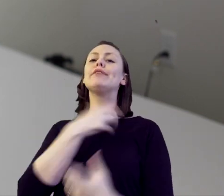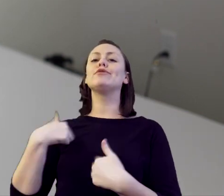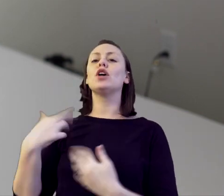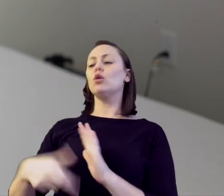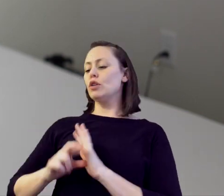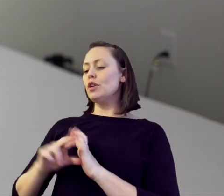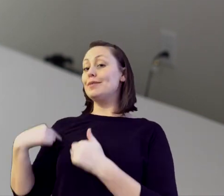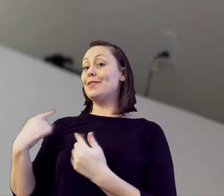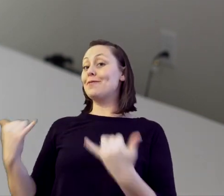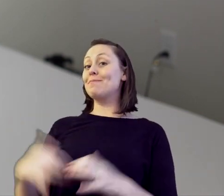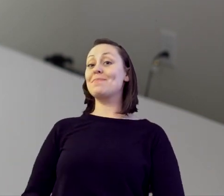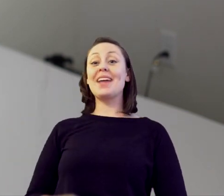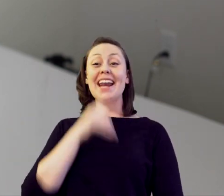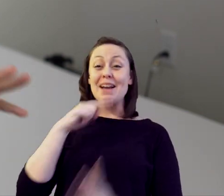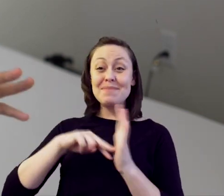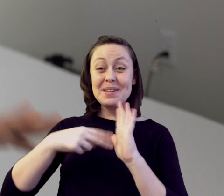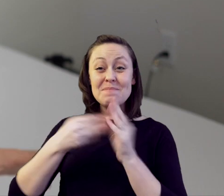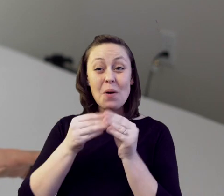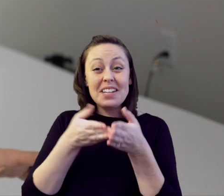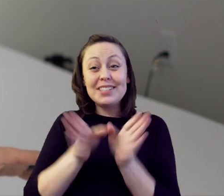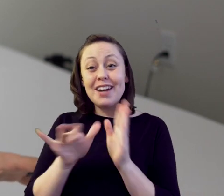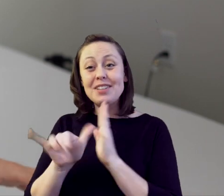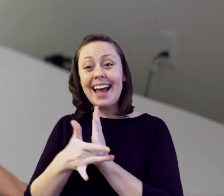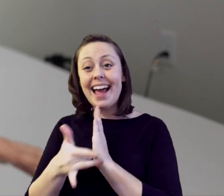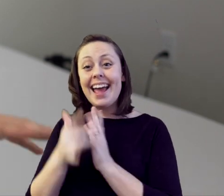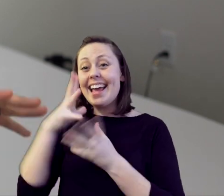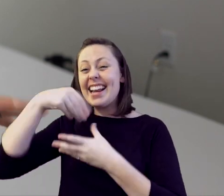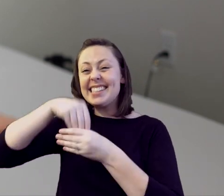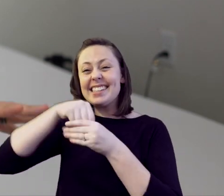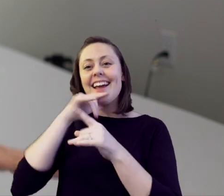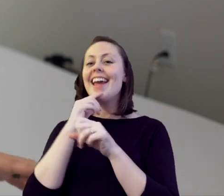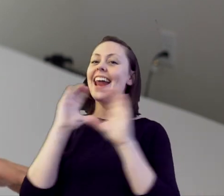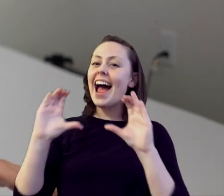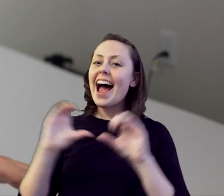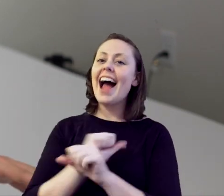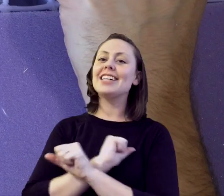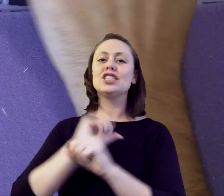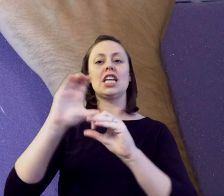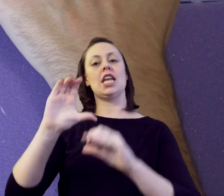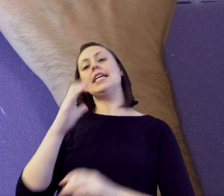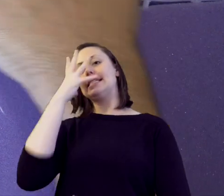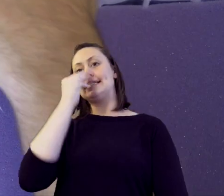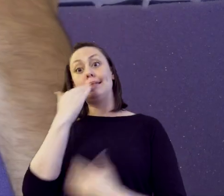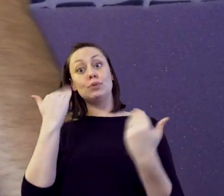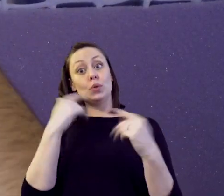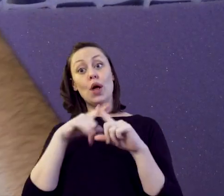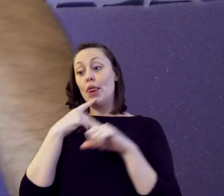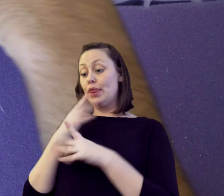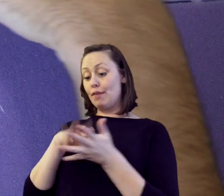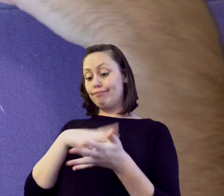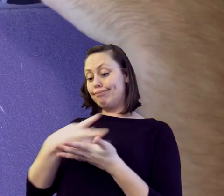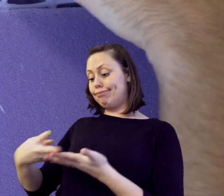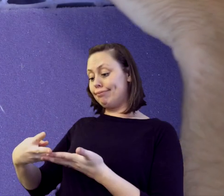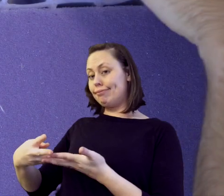And I mean more than just the general technology inside of it, it actually does sleep cool. The honeycomb structure of the